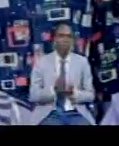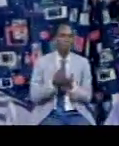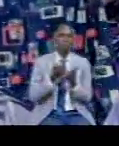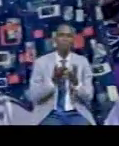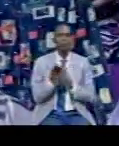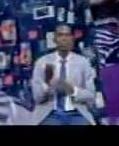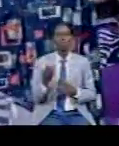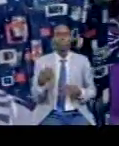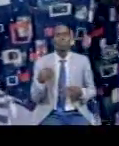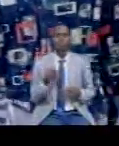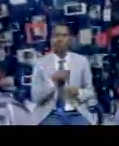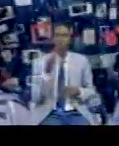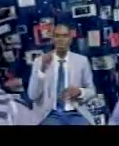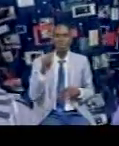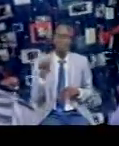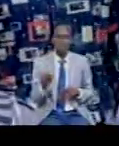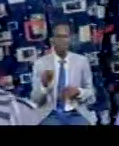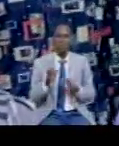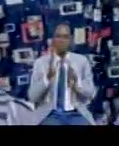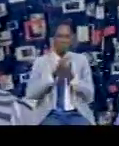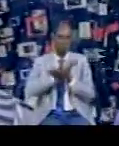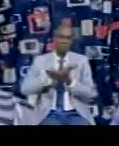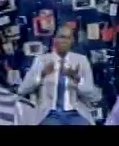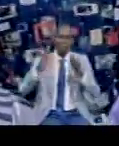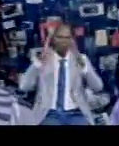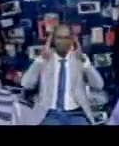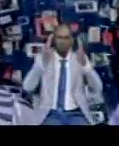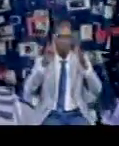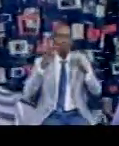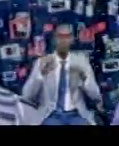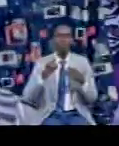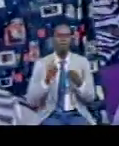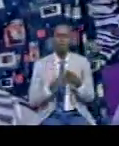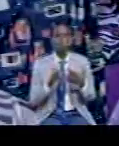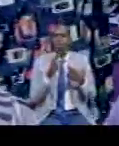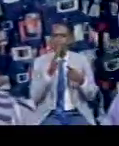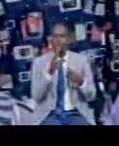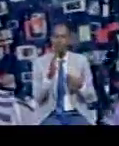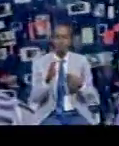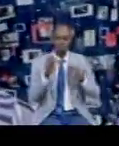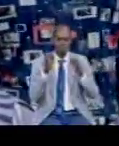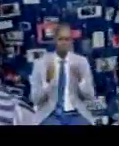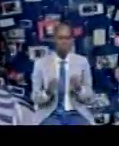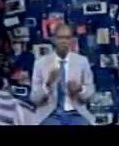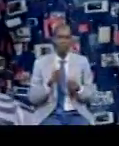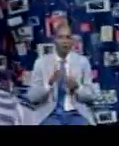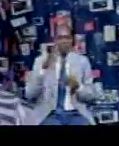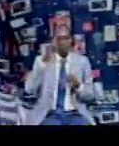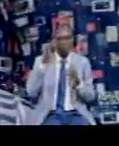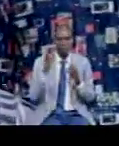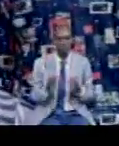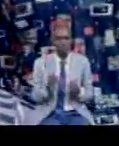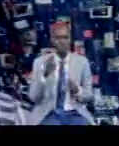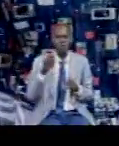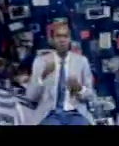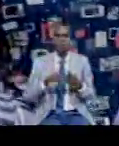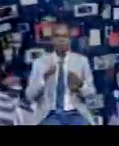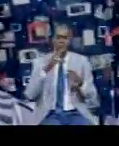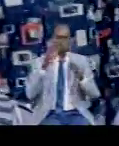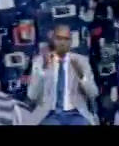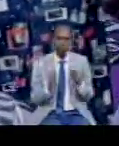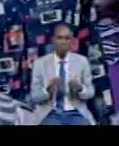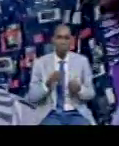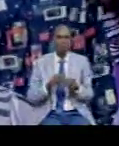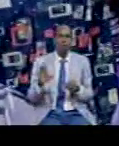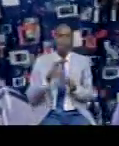clear consecration. You need to be fearless in your decision. You need to be fearless in your consecration. You need to